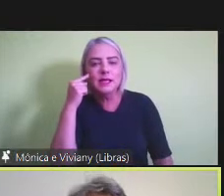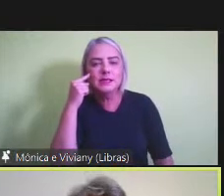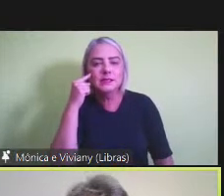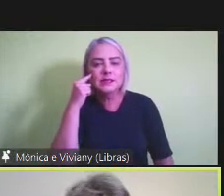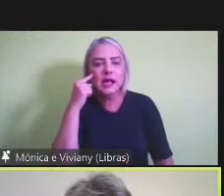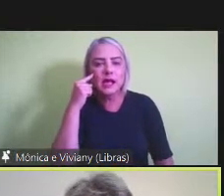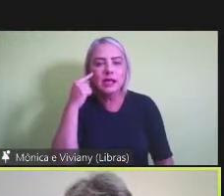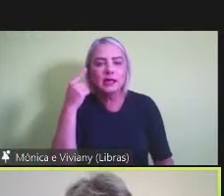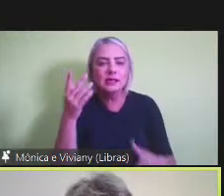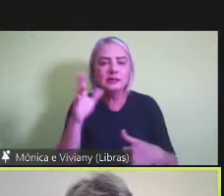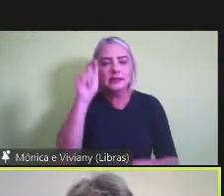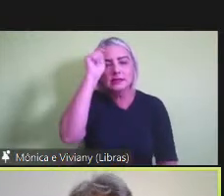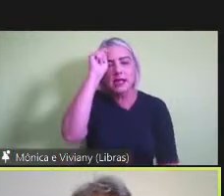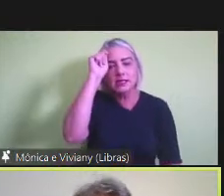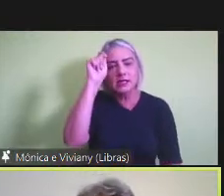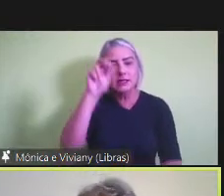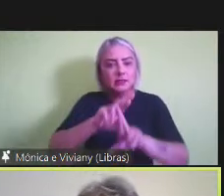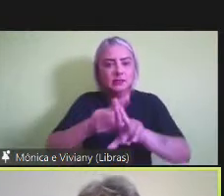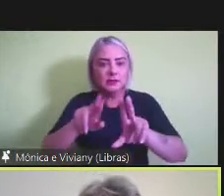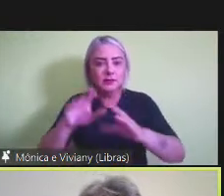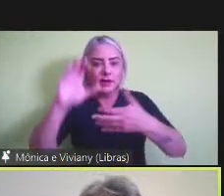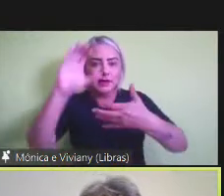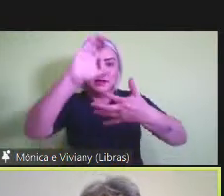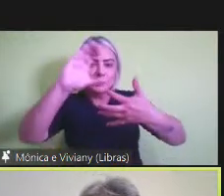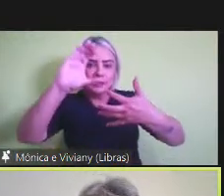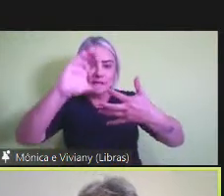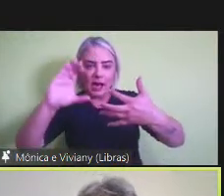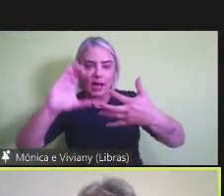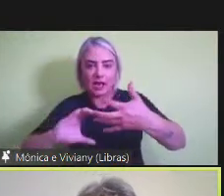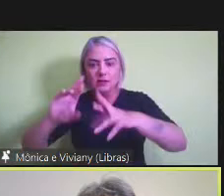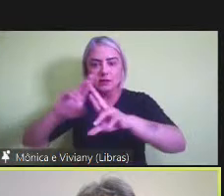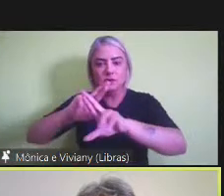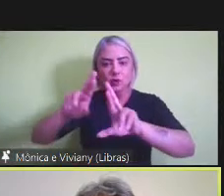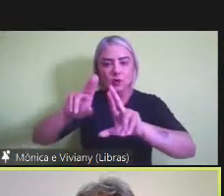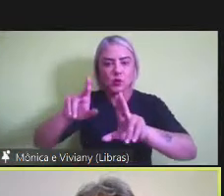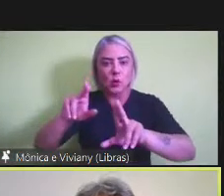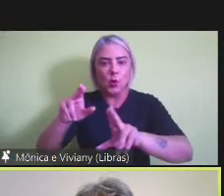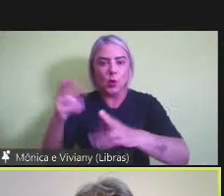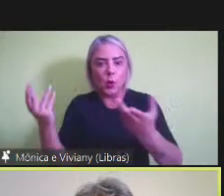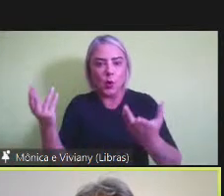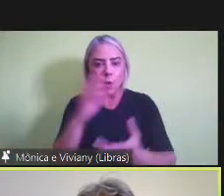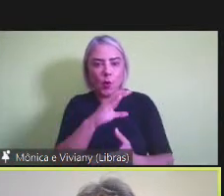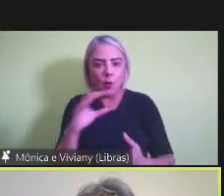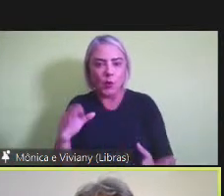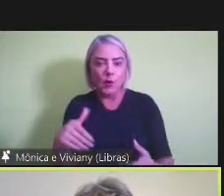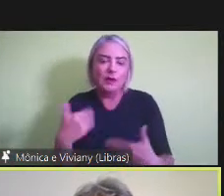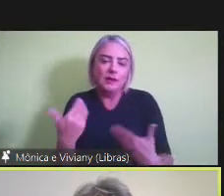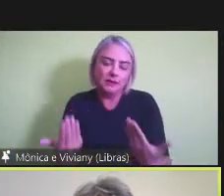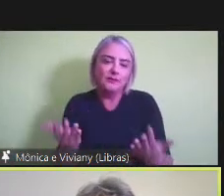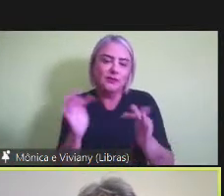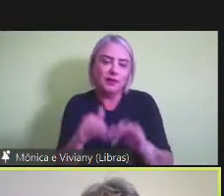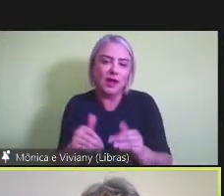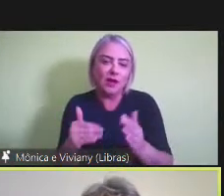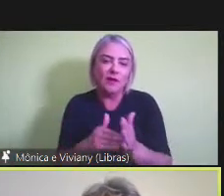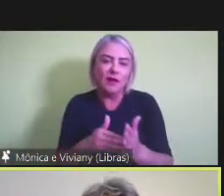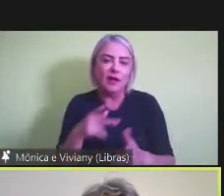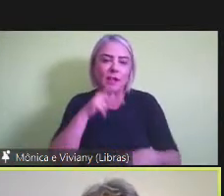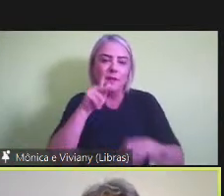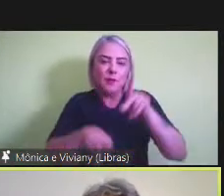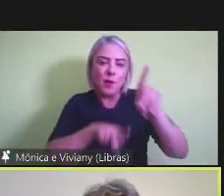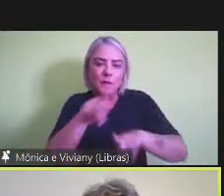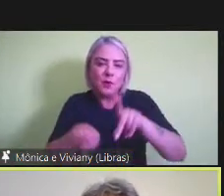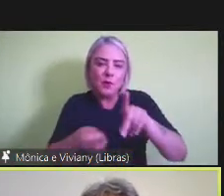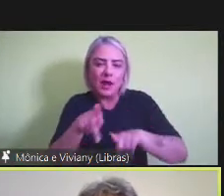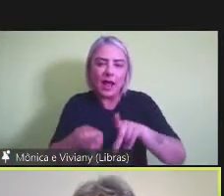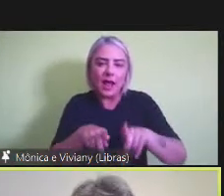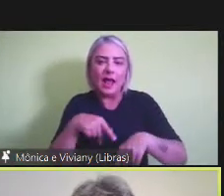should we understand this reality to think about the interaction between these different actors in these different social classes